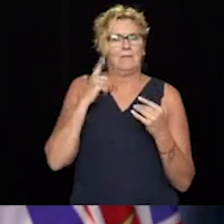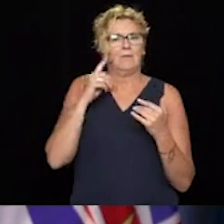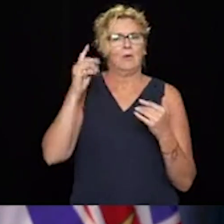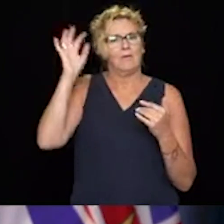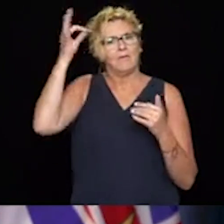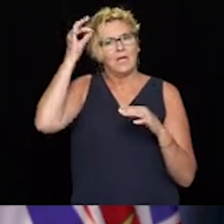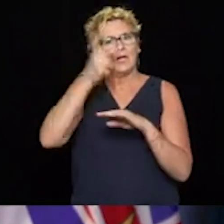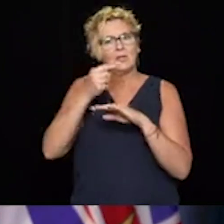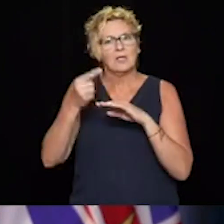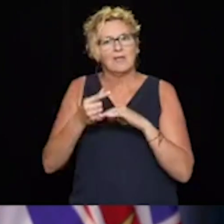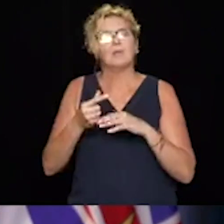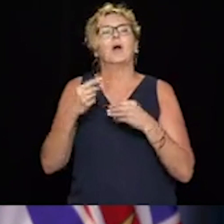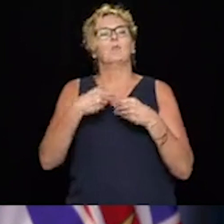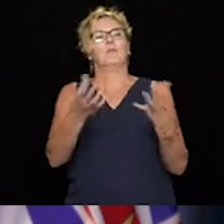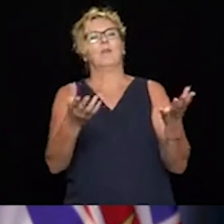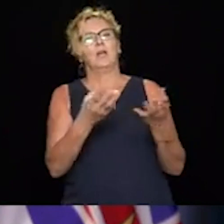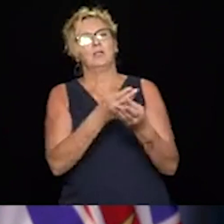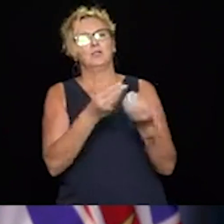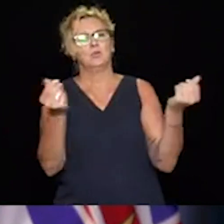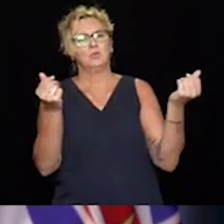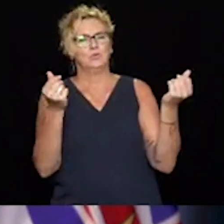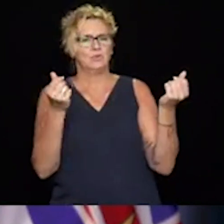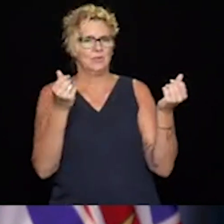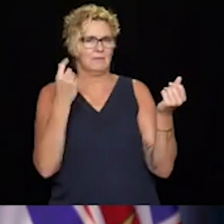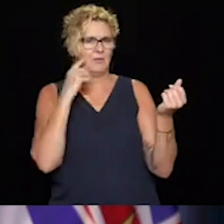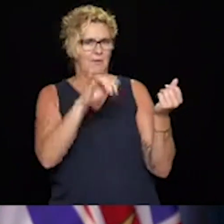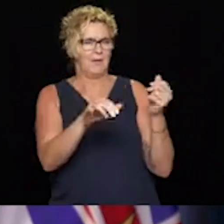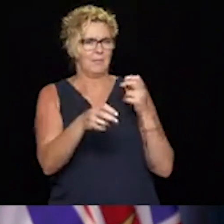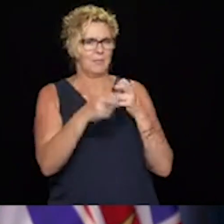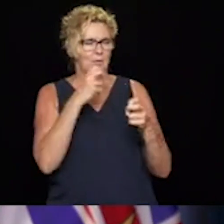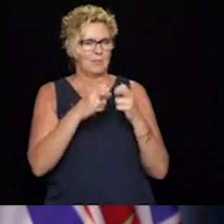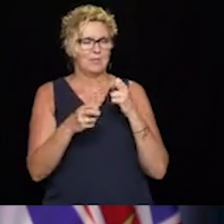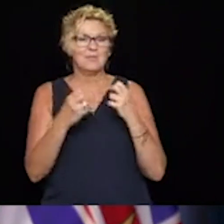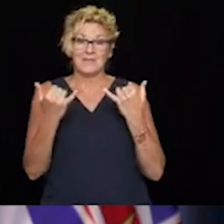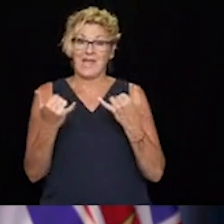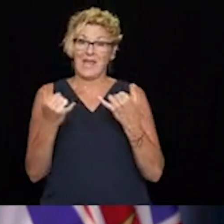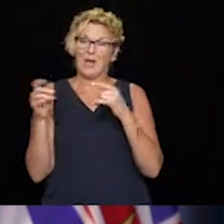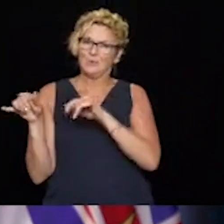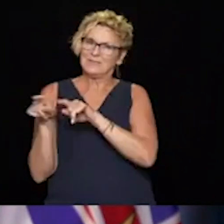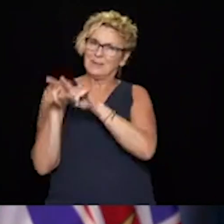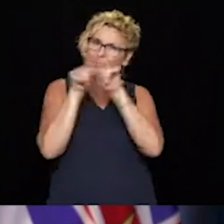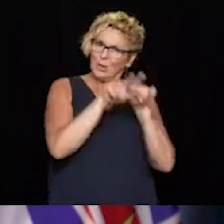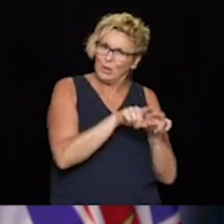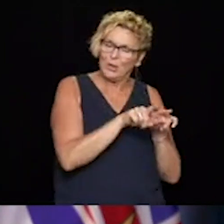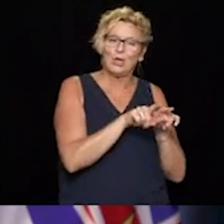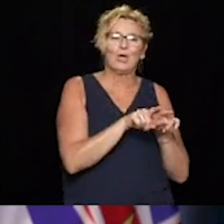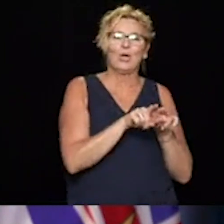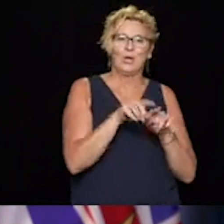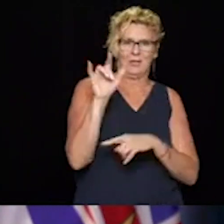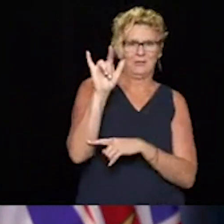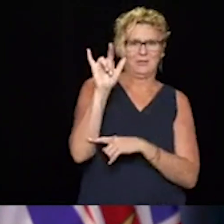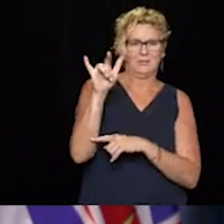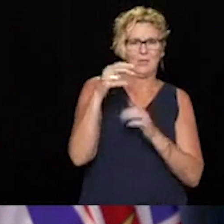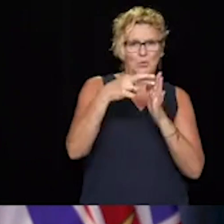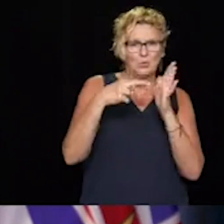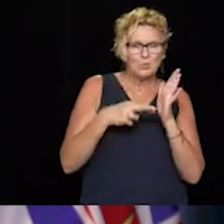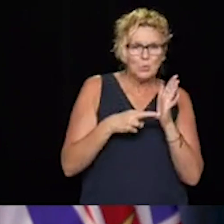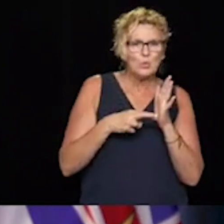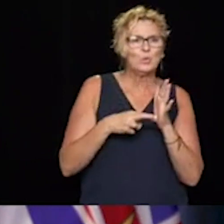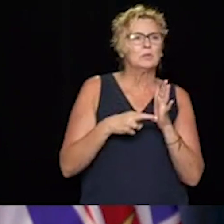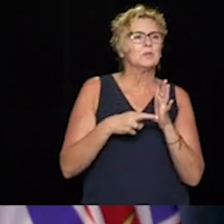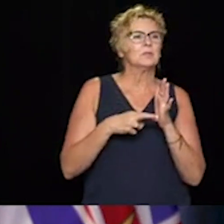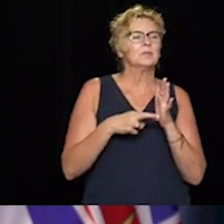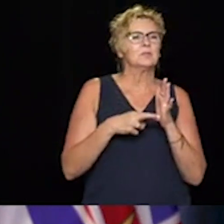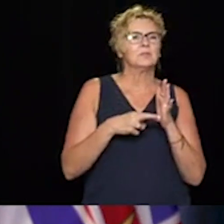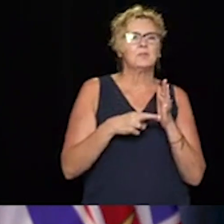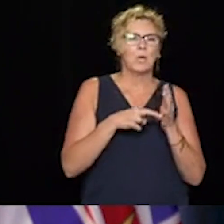of time to get to what were pretty simple solutions. Similarly, when it comes to letting the province know who's on a plane and where they're sitting and